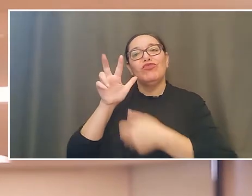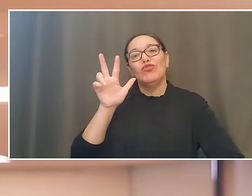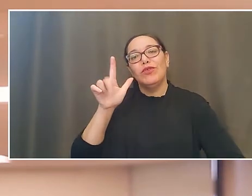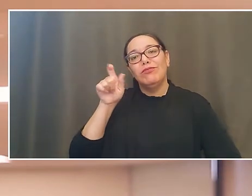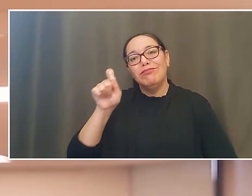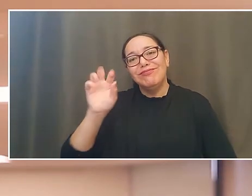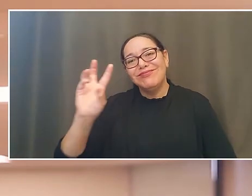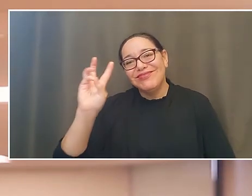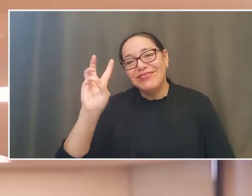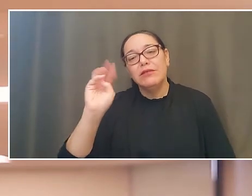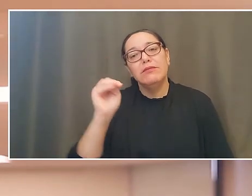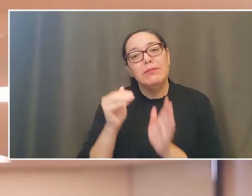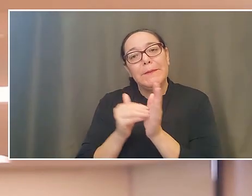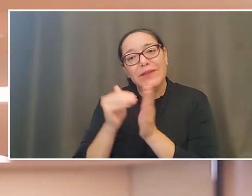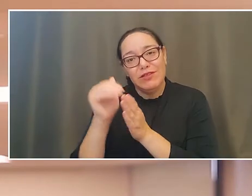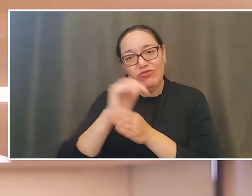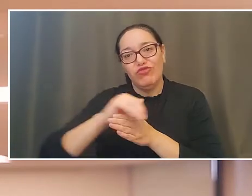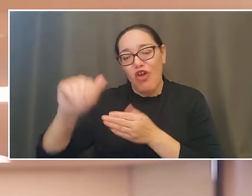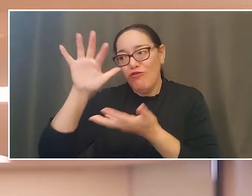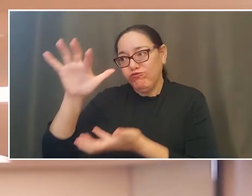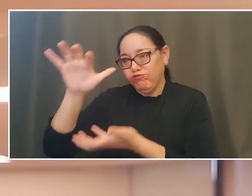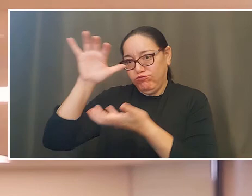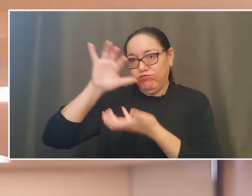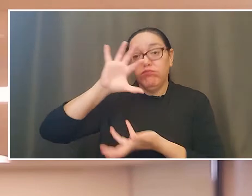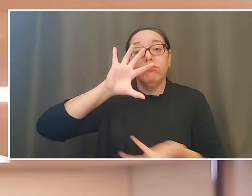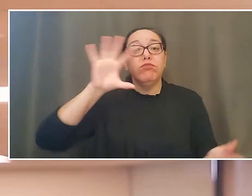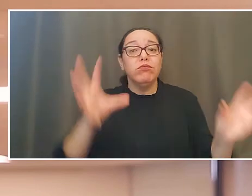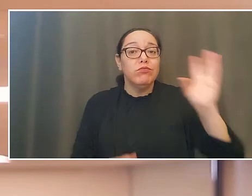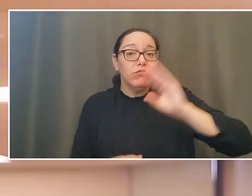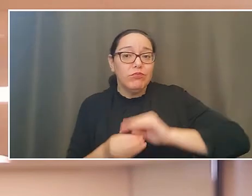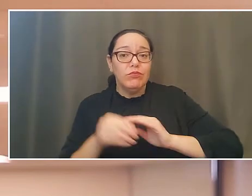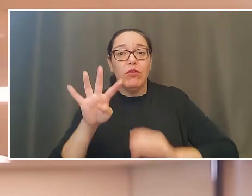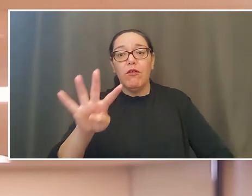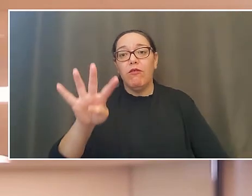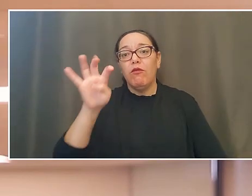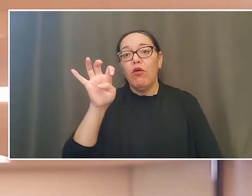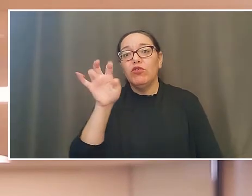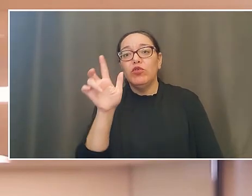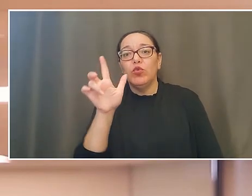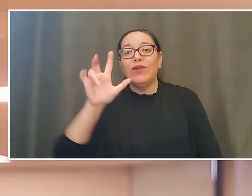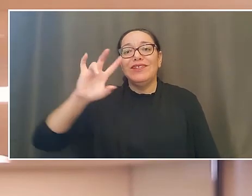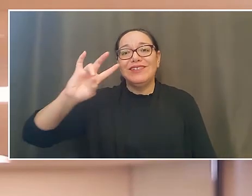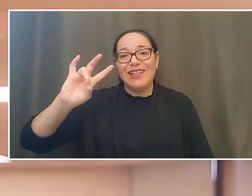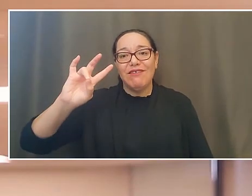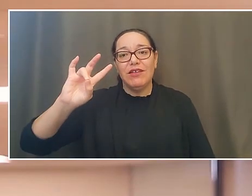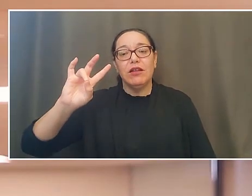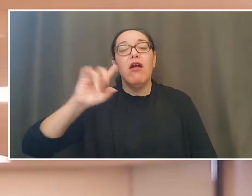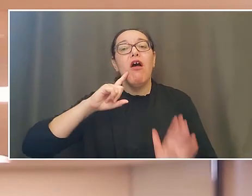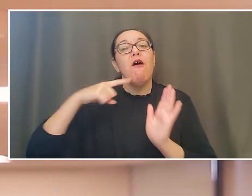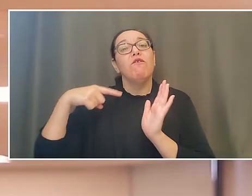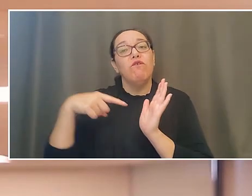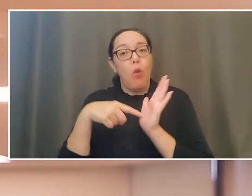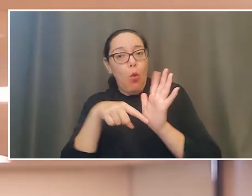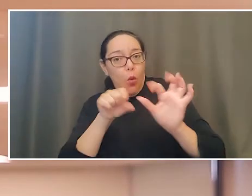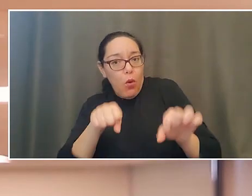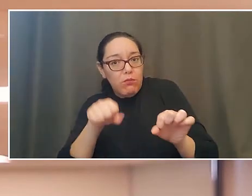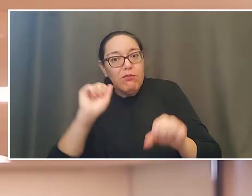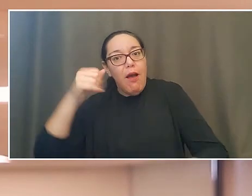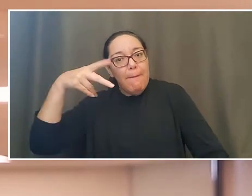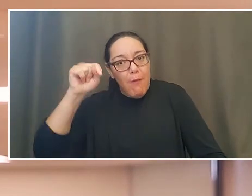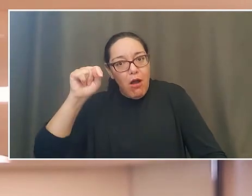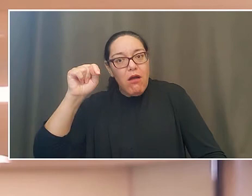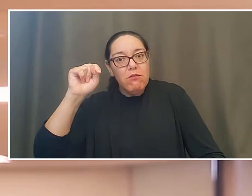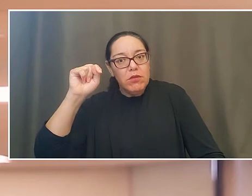$23.6 million that will create a total of 427 affordable apartment units in Riverside